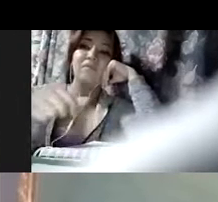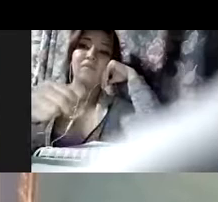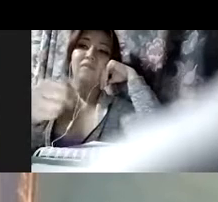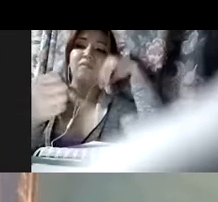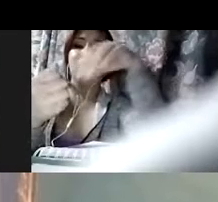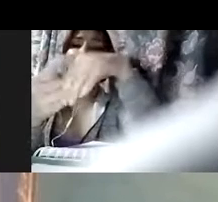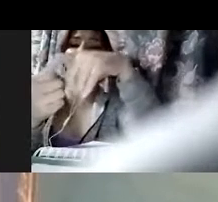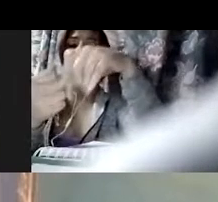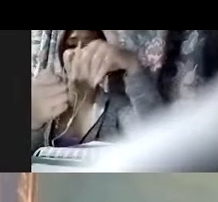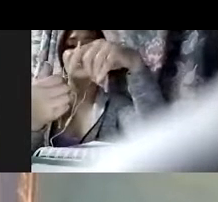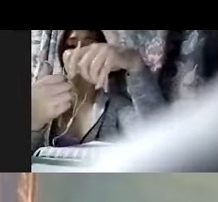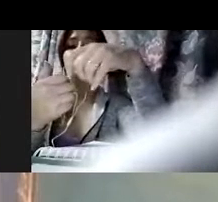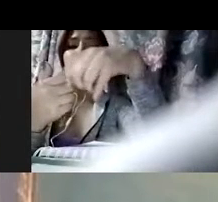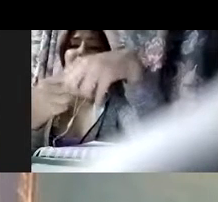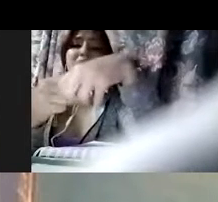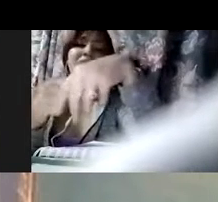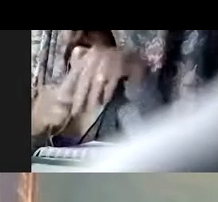customs process.